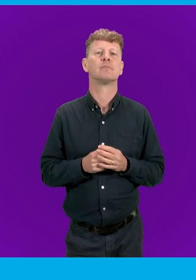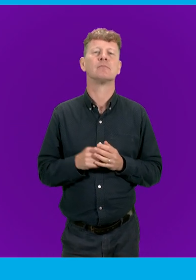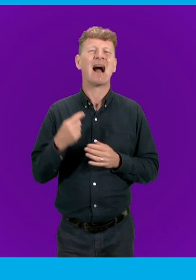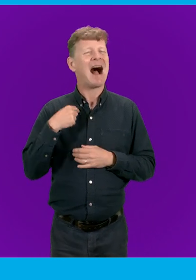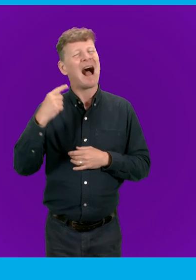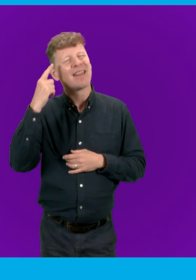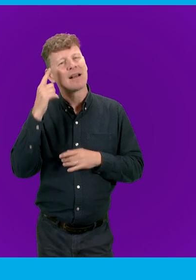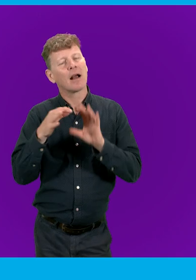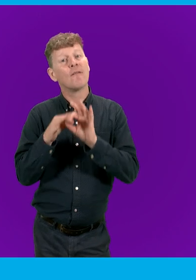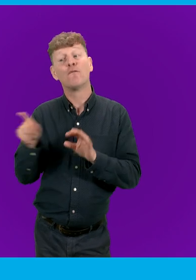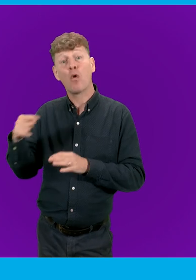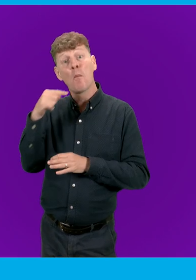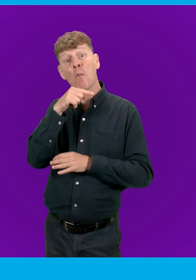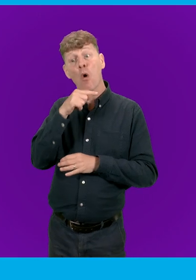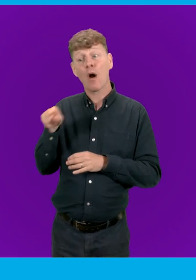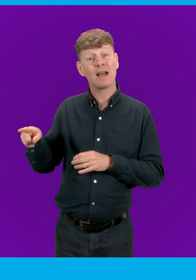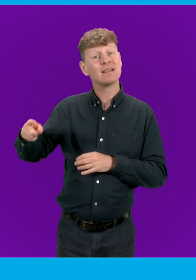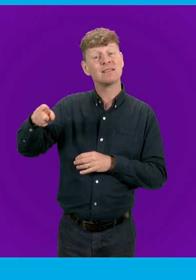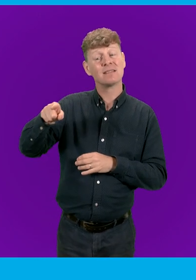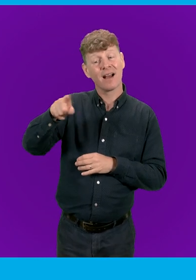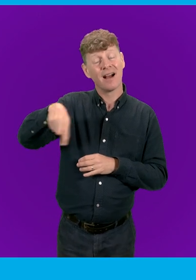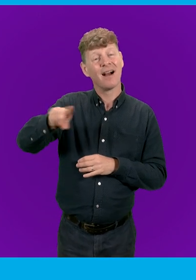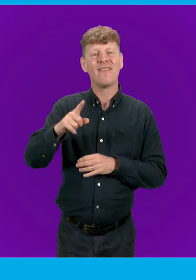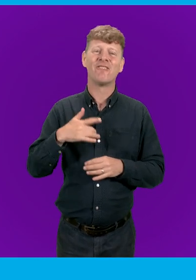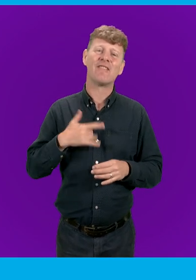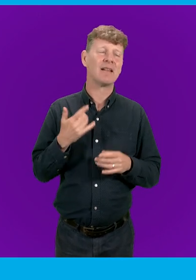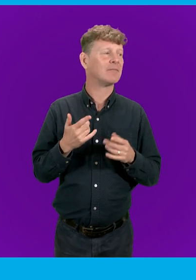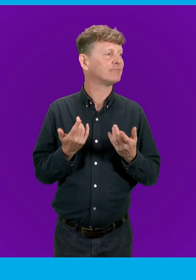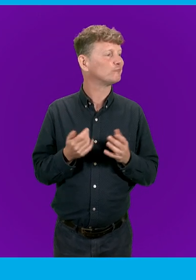for boys, it can feel a more maybe